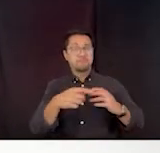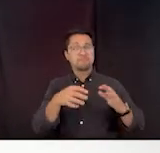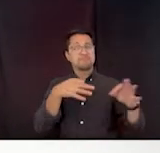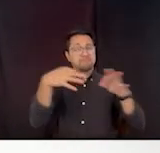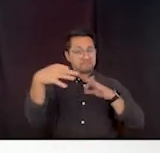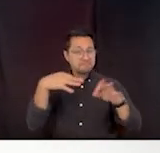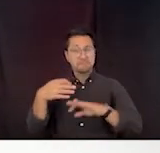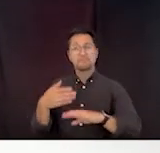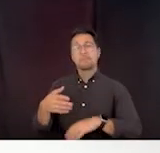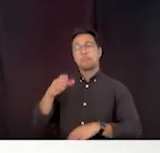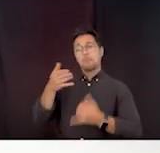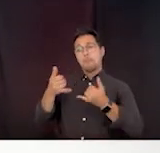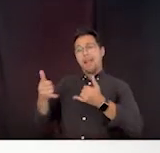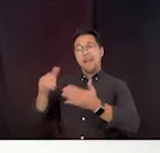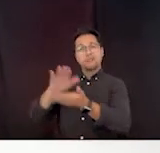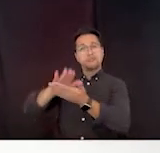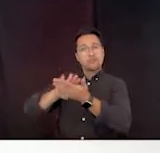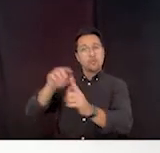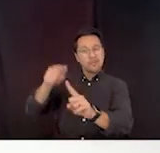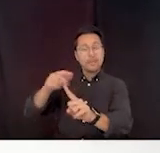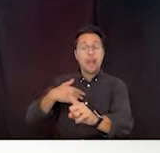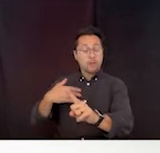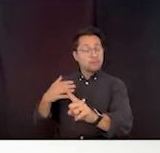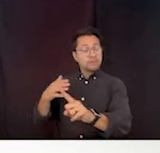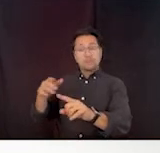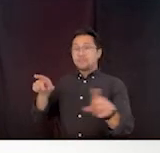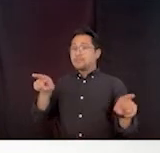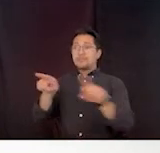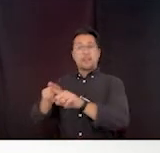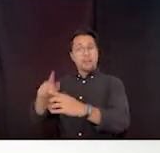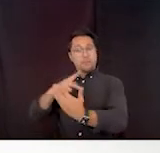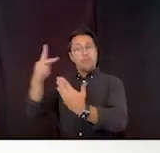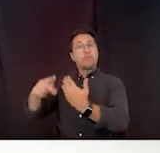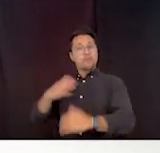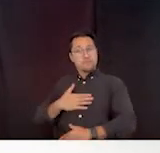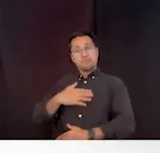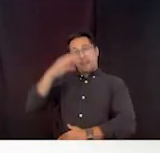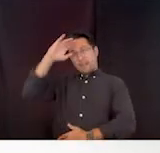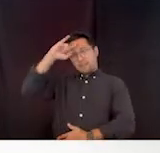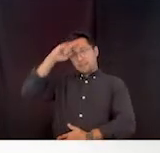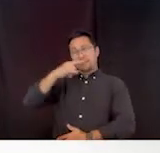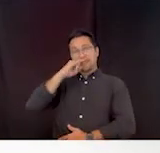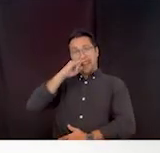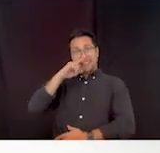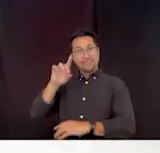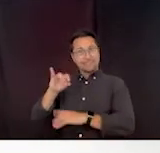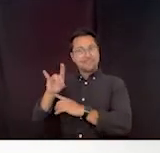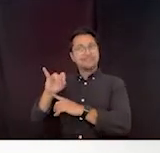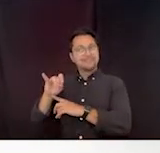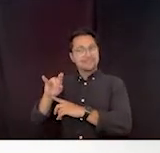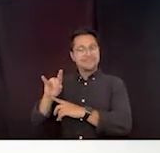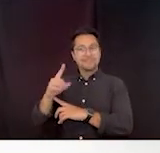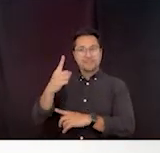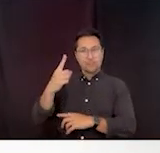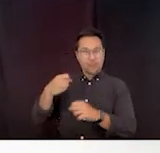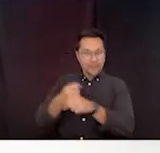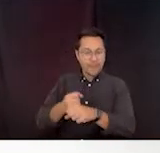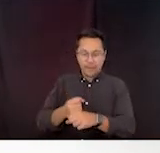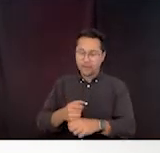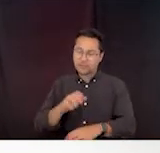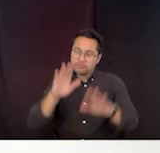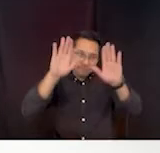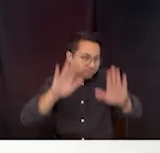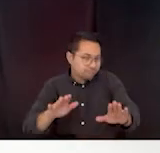describing, the play school, was the exact type of program that my son did 1 more year before he went into the ESC preschool setting. It was fantastic.